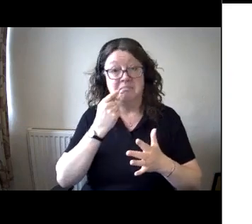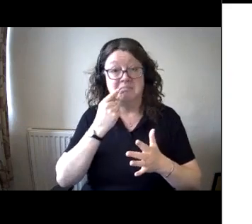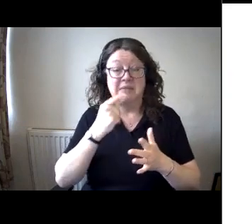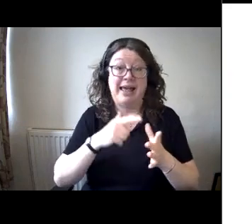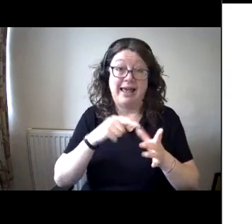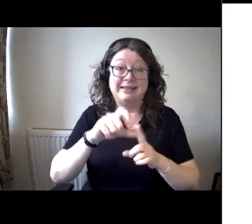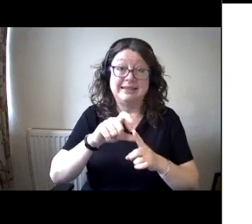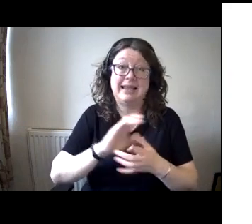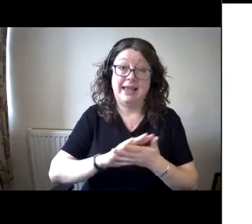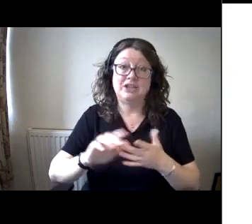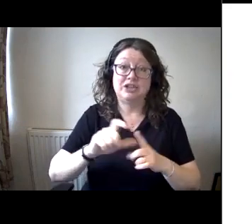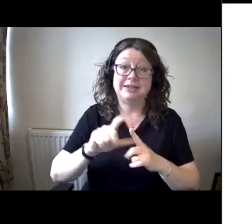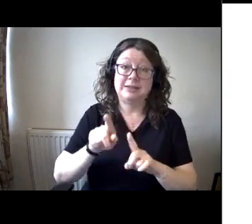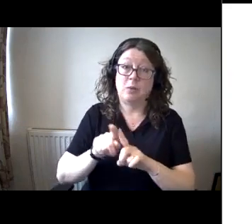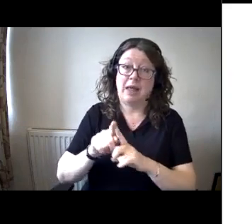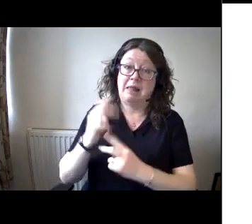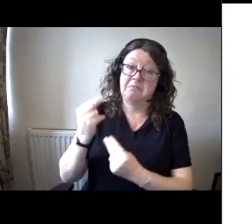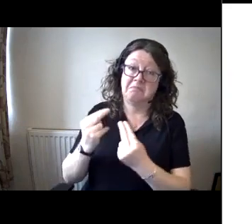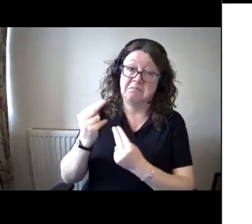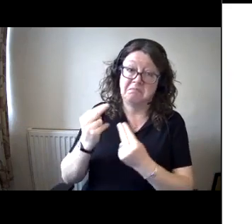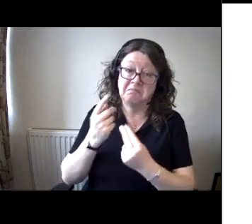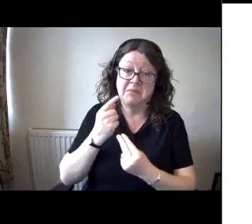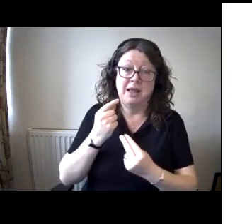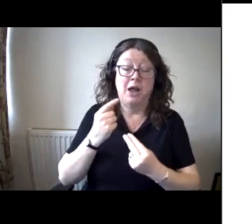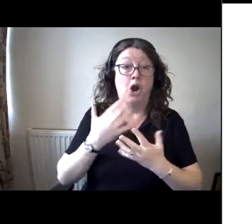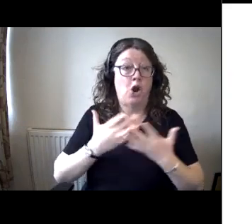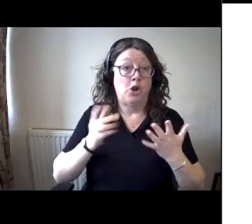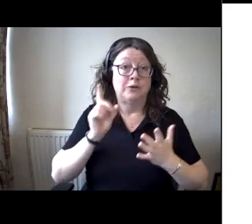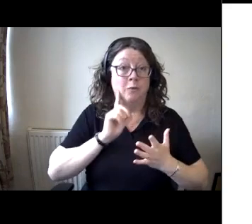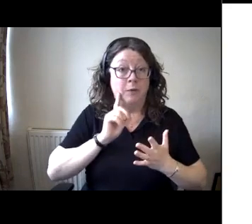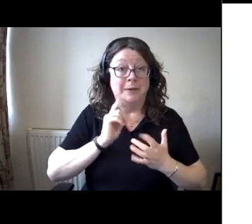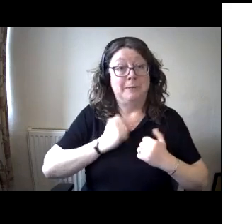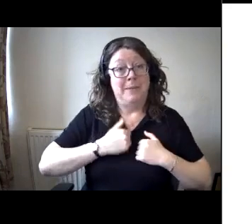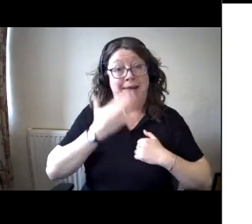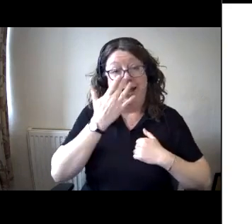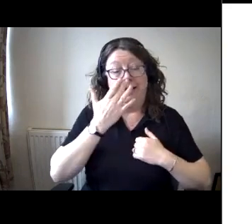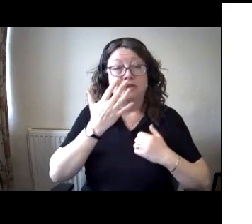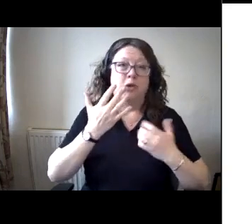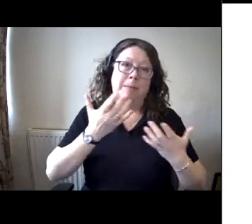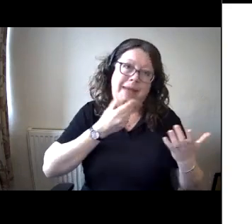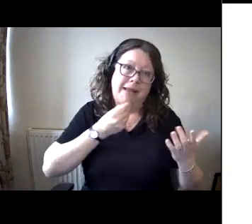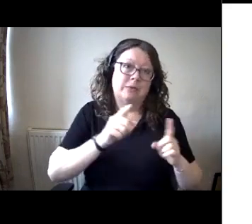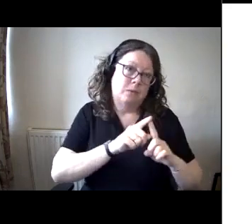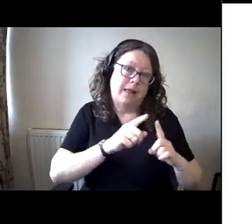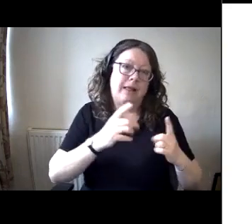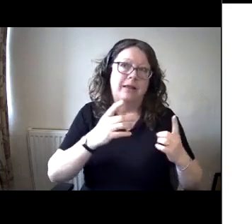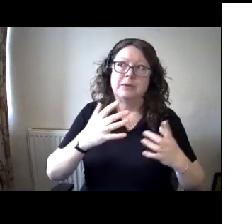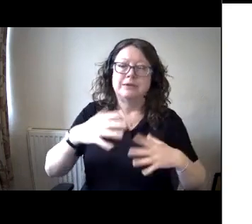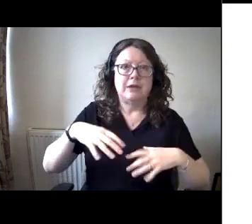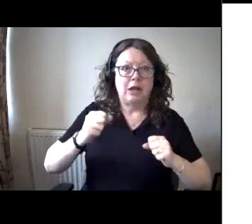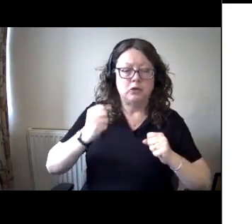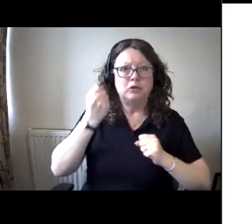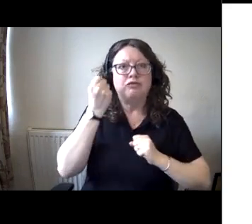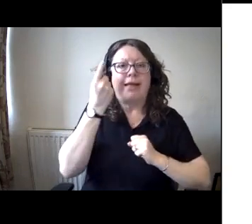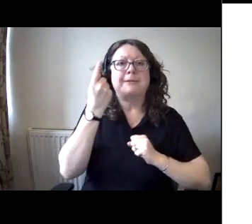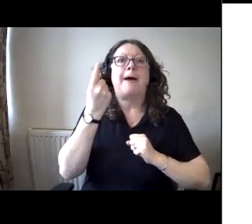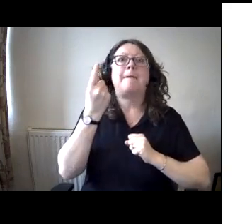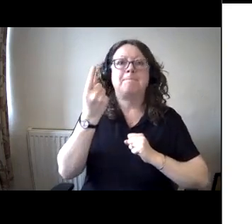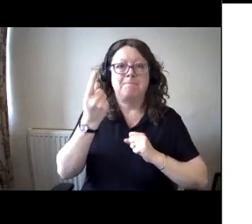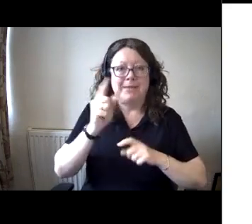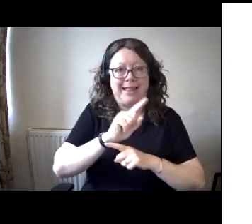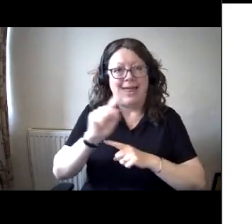age, I think, and a lot of men as well, we are finding out these things a little bit later in life. So it's a bit exciting for me as